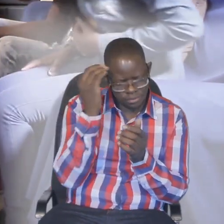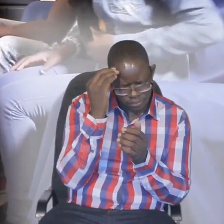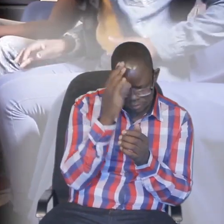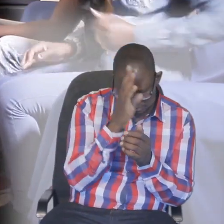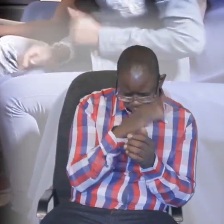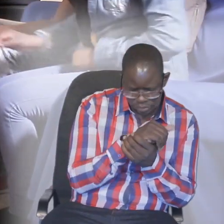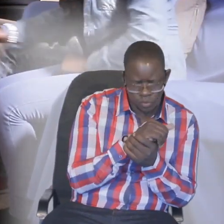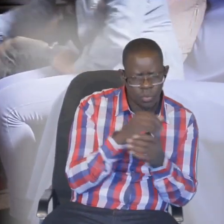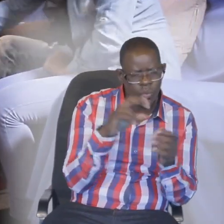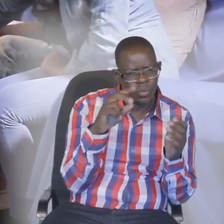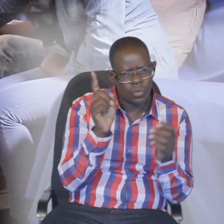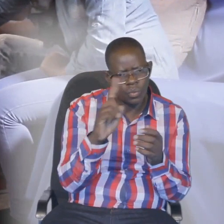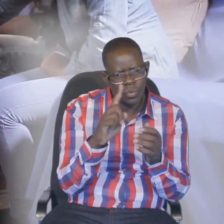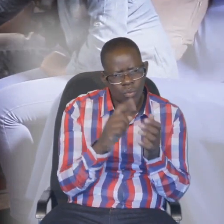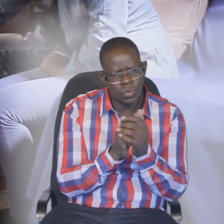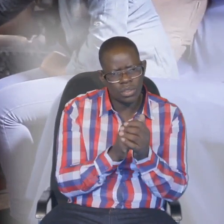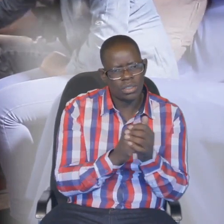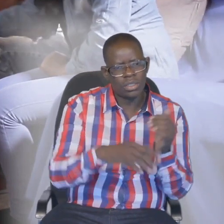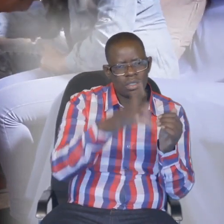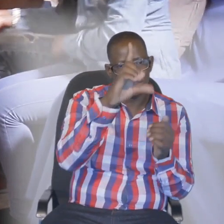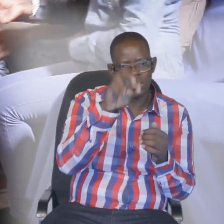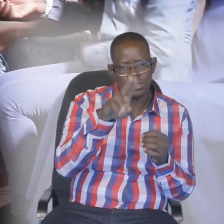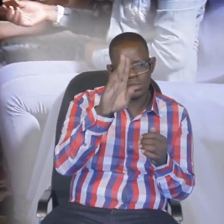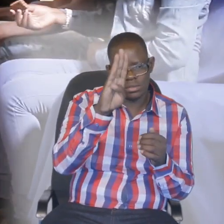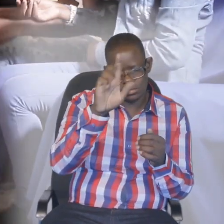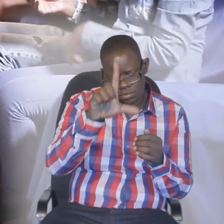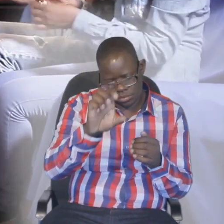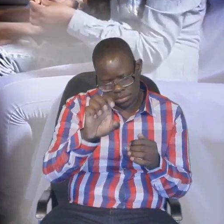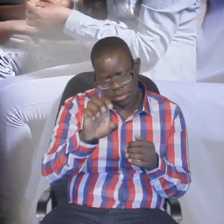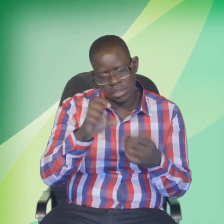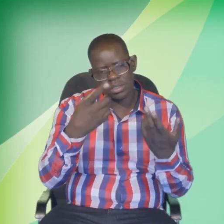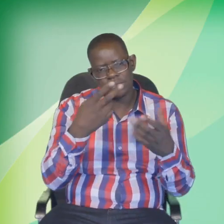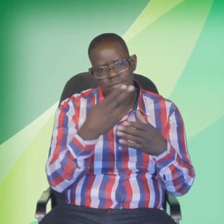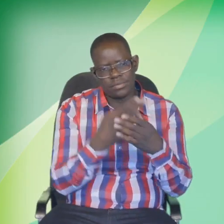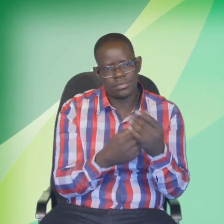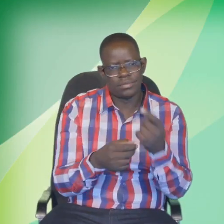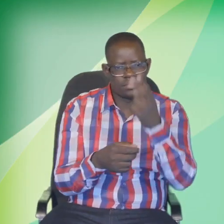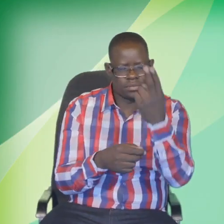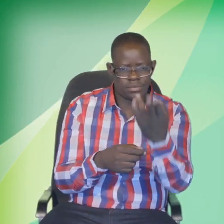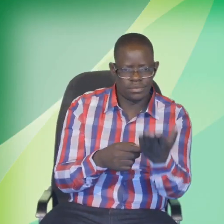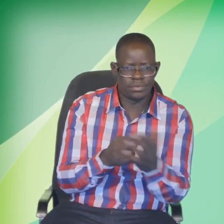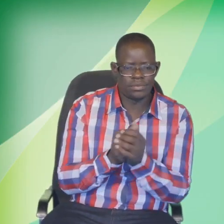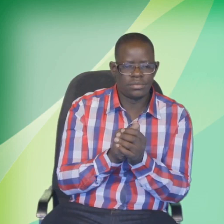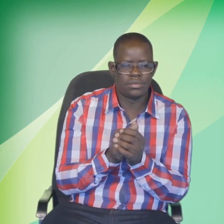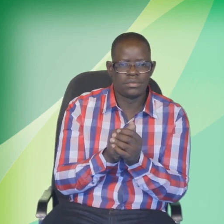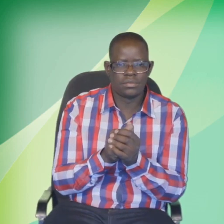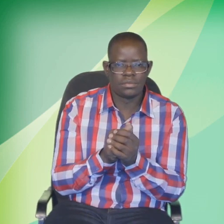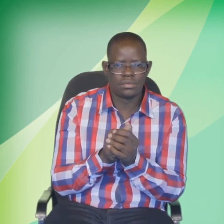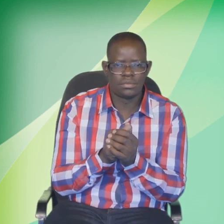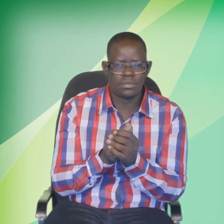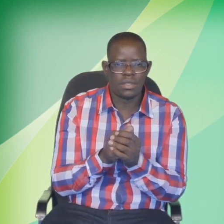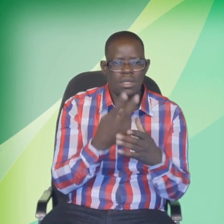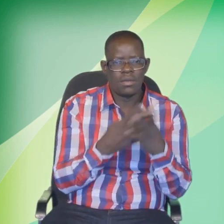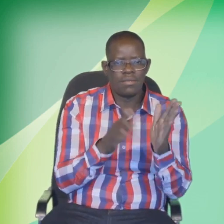already. What is this double entry system thing? The double entry system of accounting